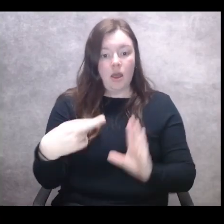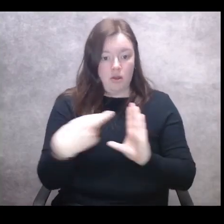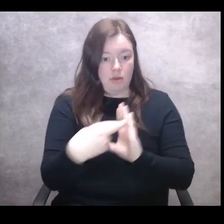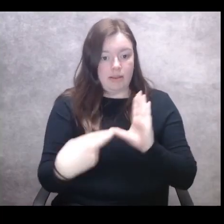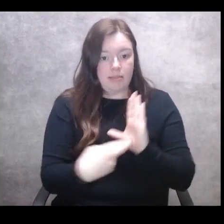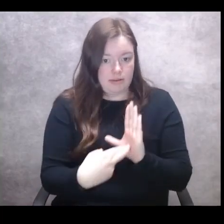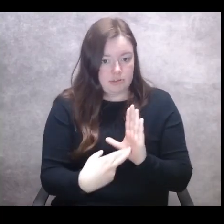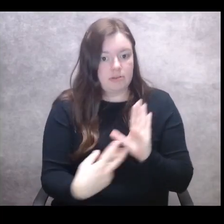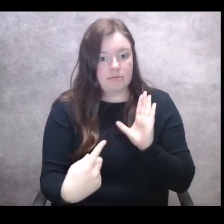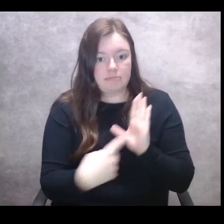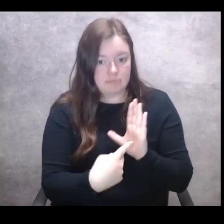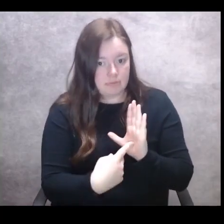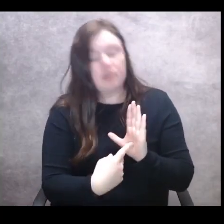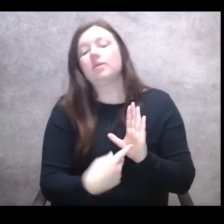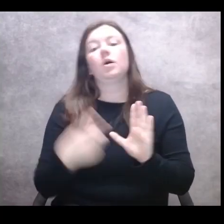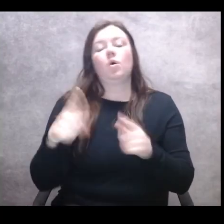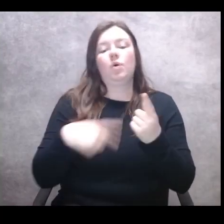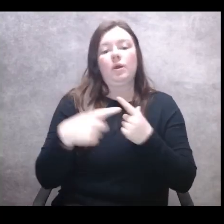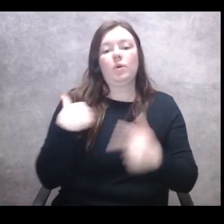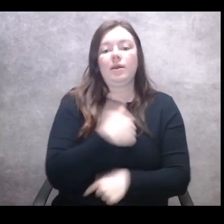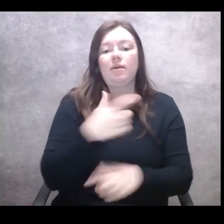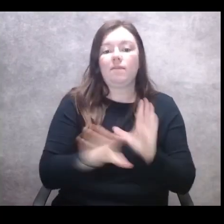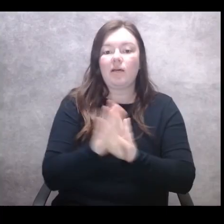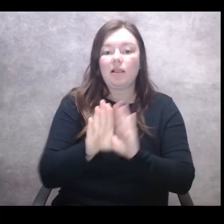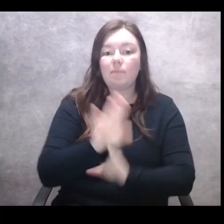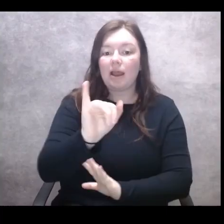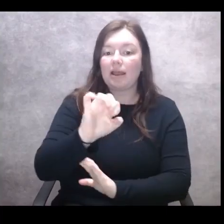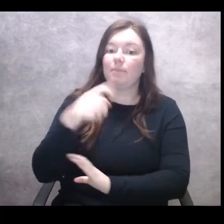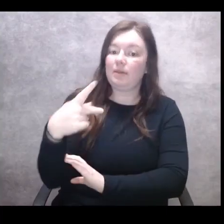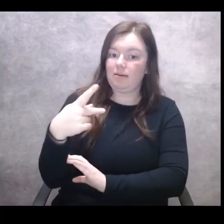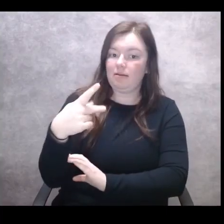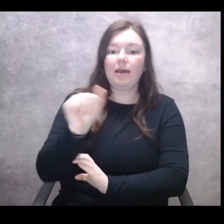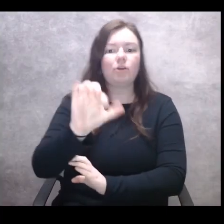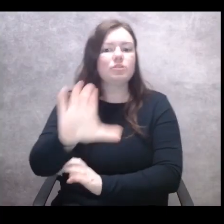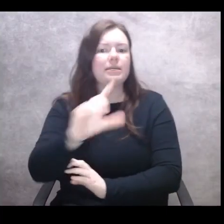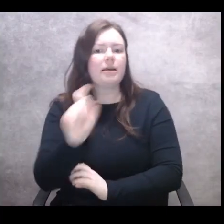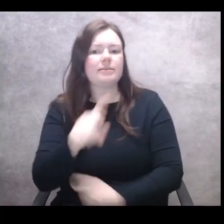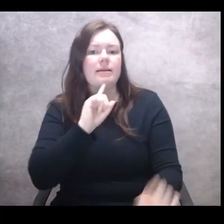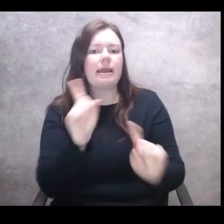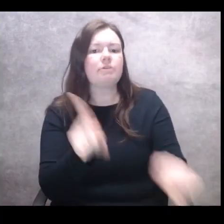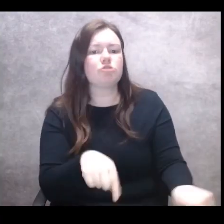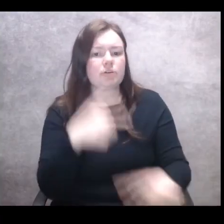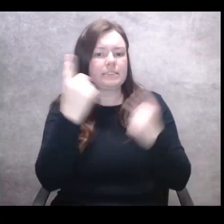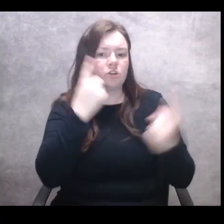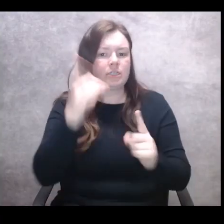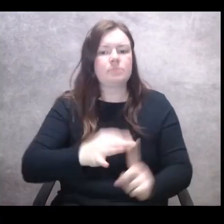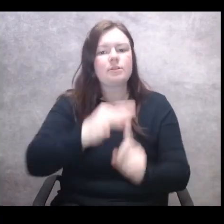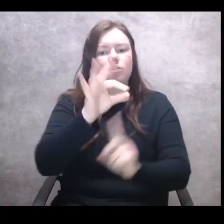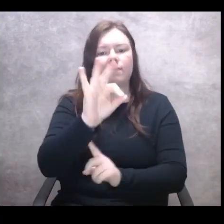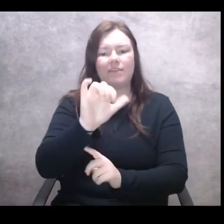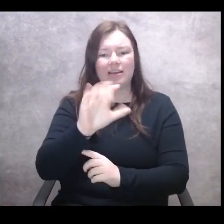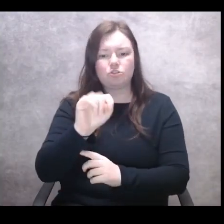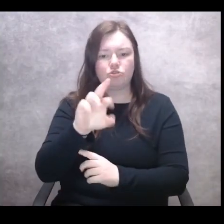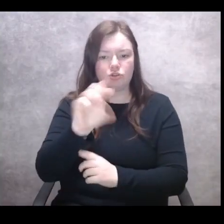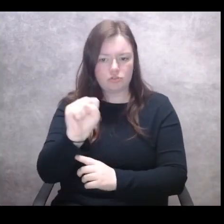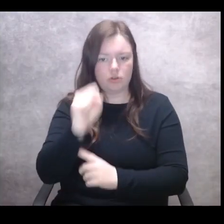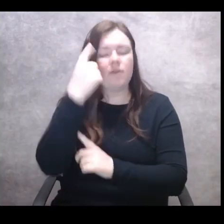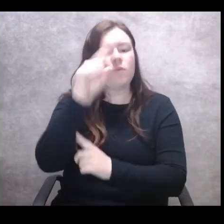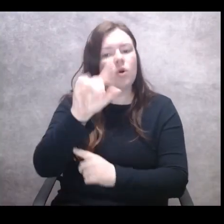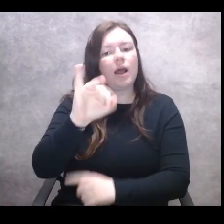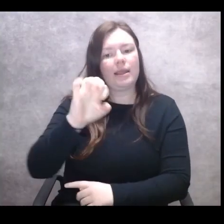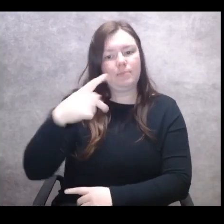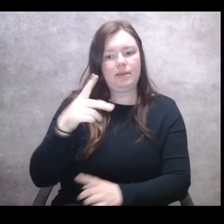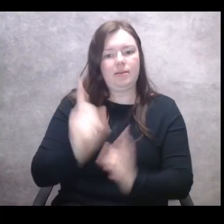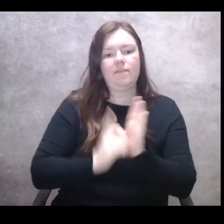From this regulation, when we develop an IEP, the ARC must answer the consideration of special factors for IEP